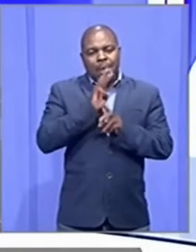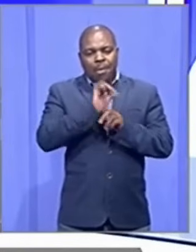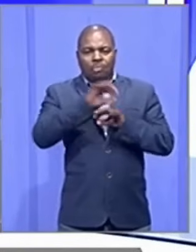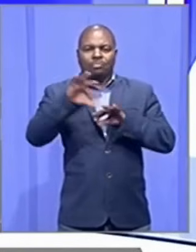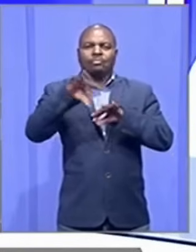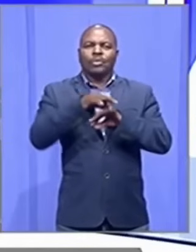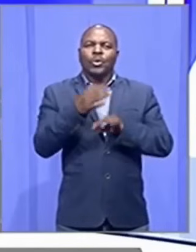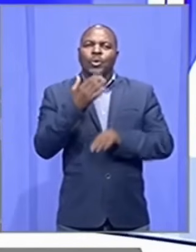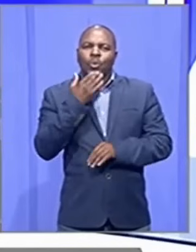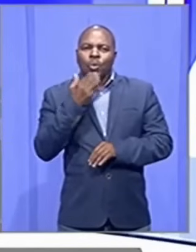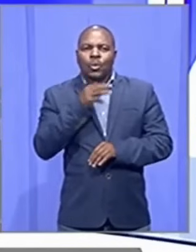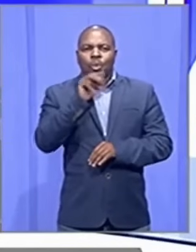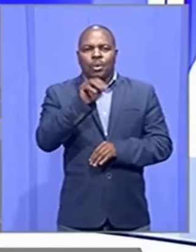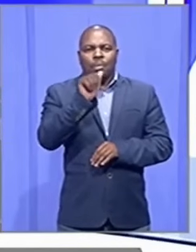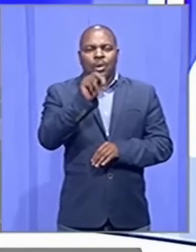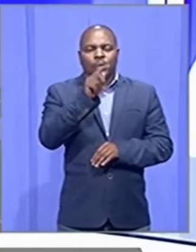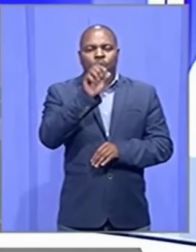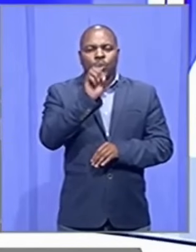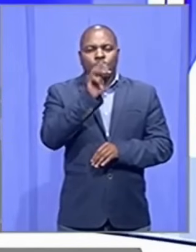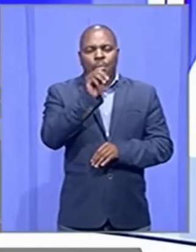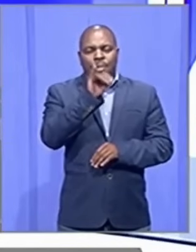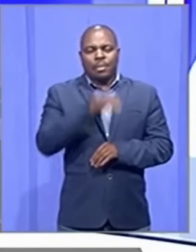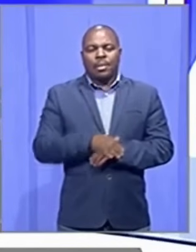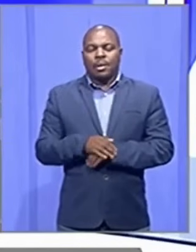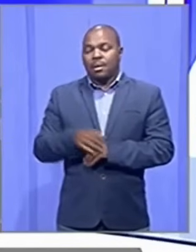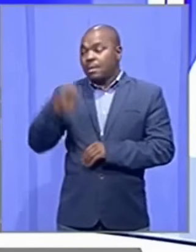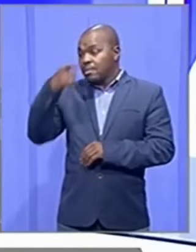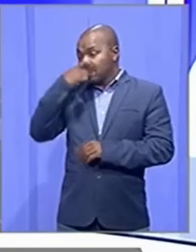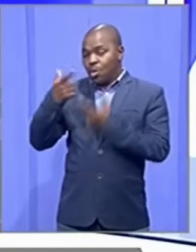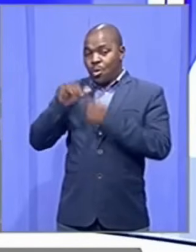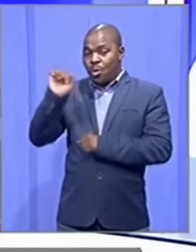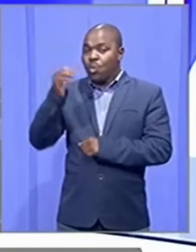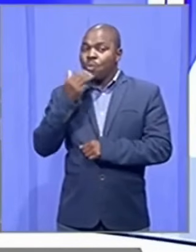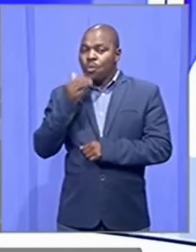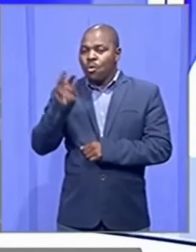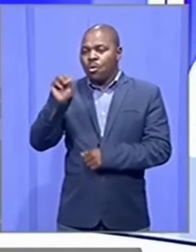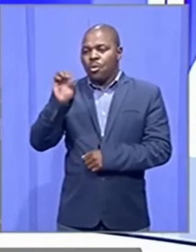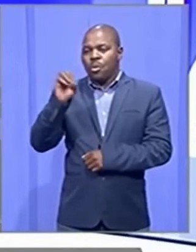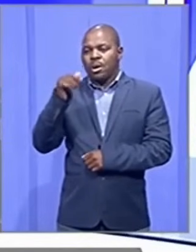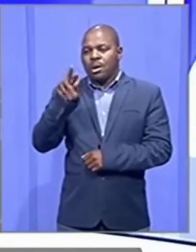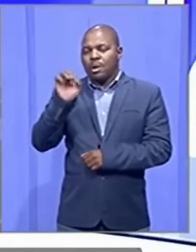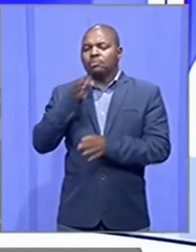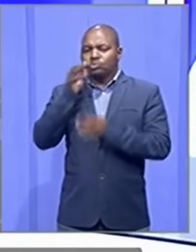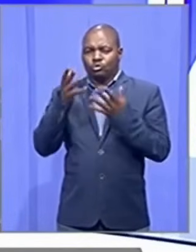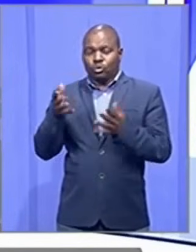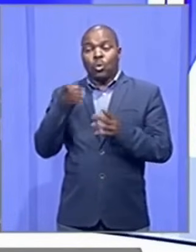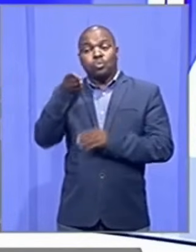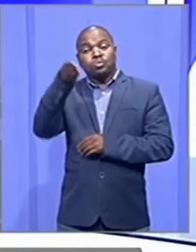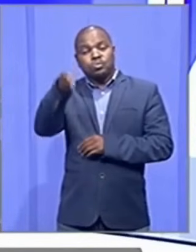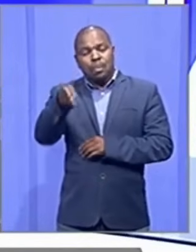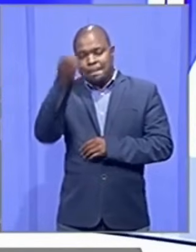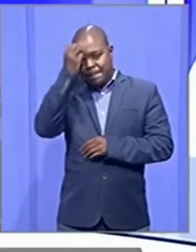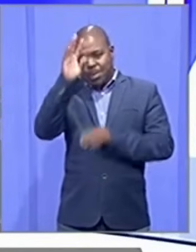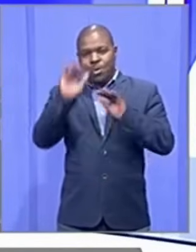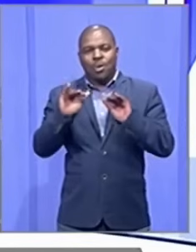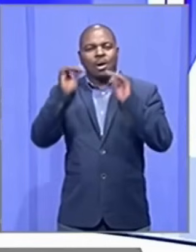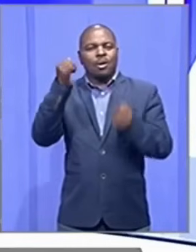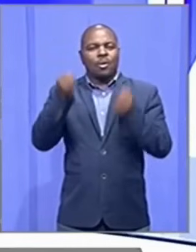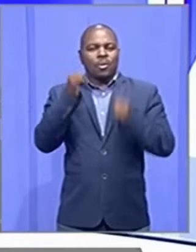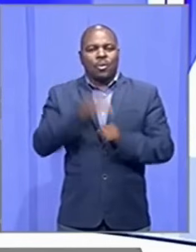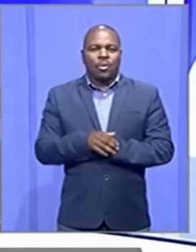ka advocate Marumo Moerane e leng leqwetha la mo president Cyril Ramaphosa. Nyewe nyentseng e tswela pele lekgotleng le phahameng le Pretoria mo